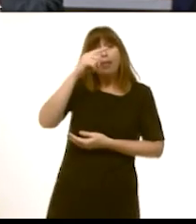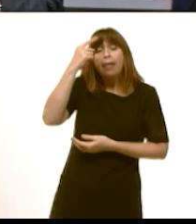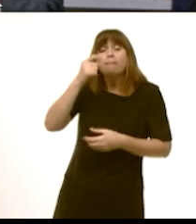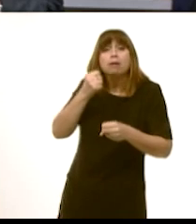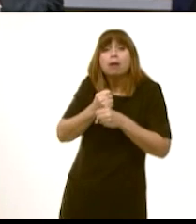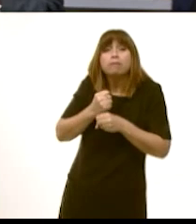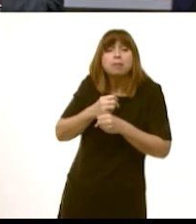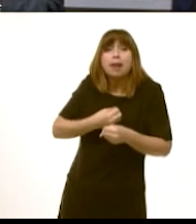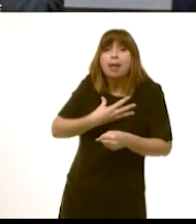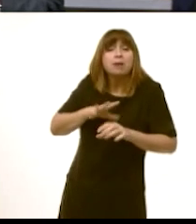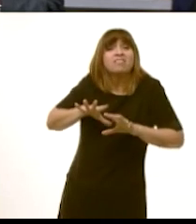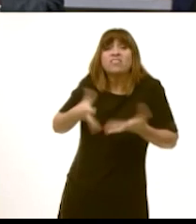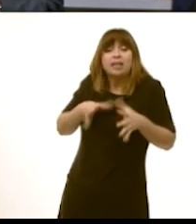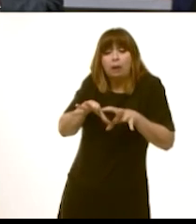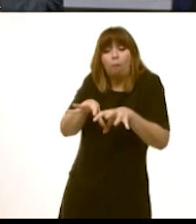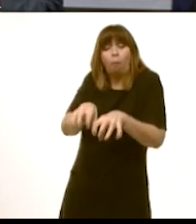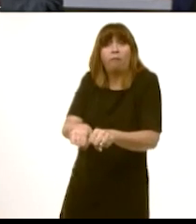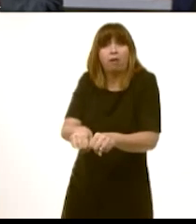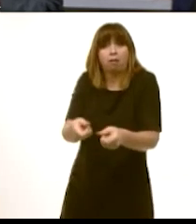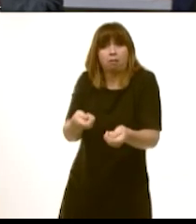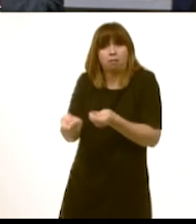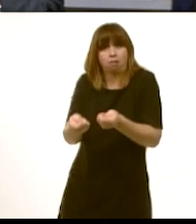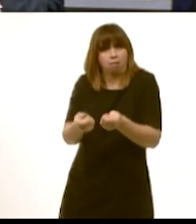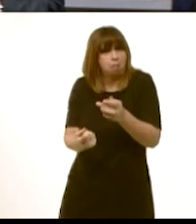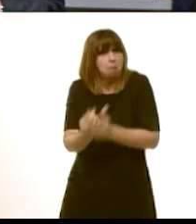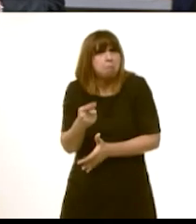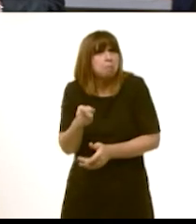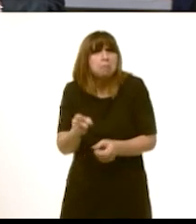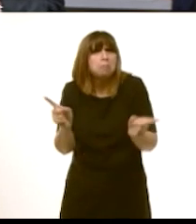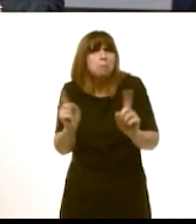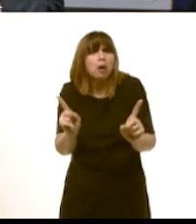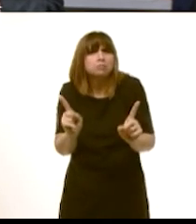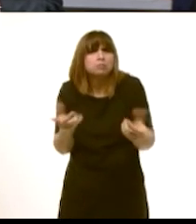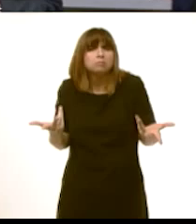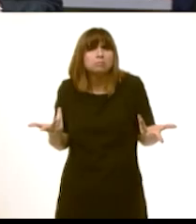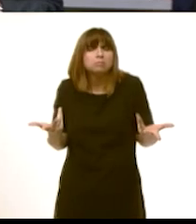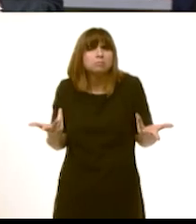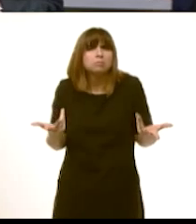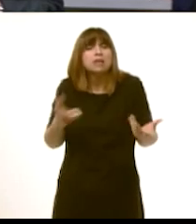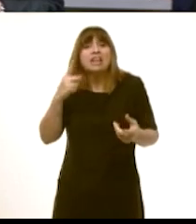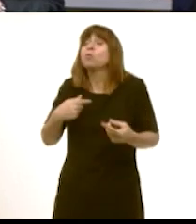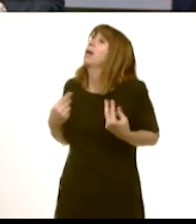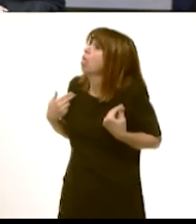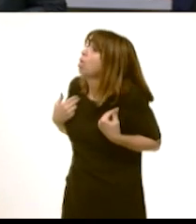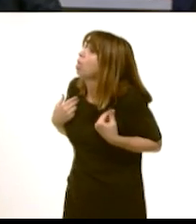area around there, and for the thousands of jobs dependent on that airport, had we not taken that action, had we listened to the Tory advice? It would have